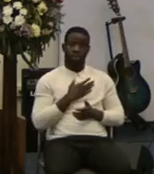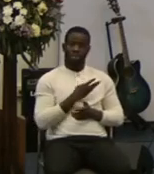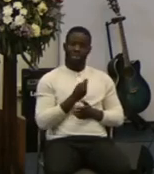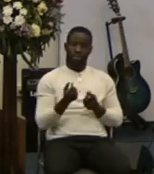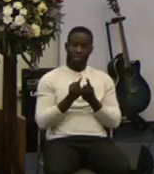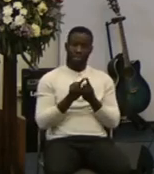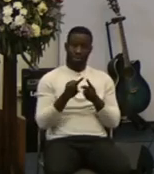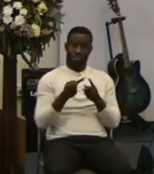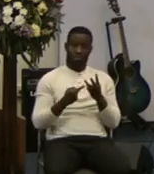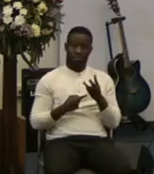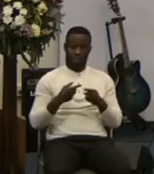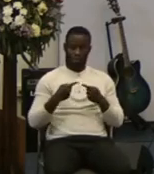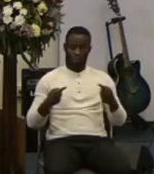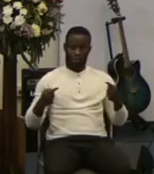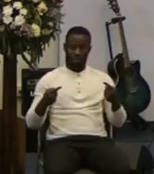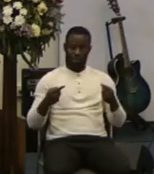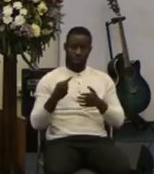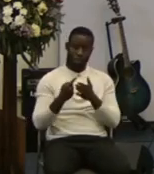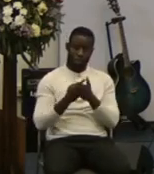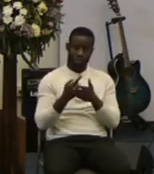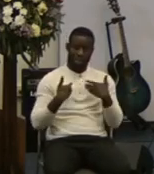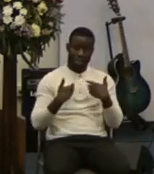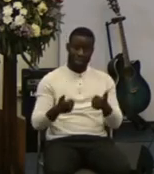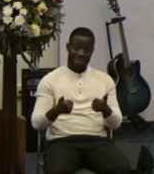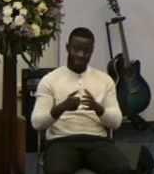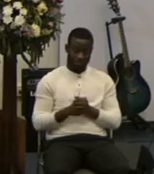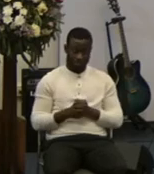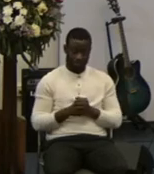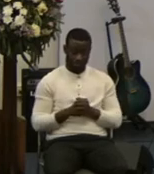few things this morning about healing